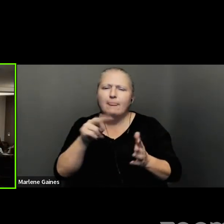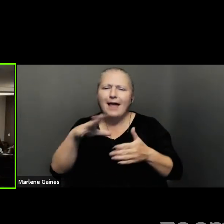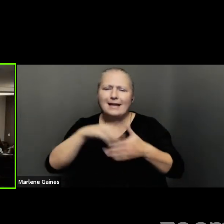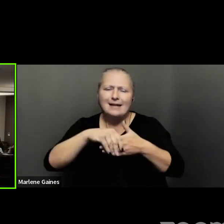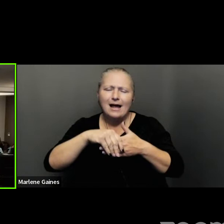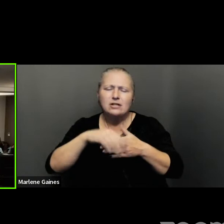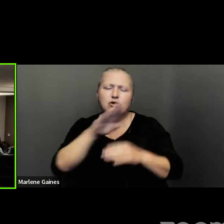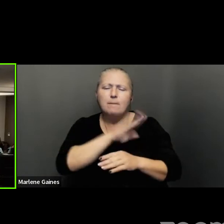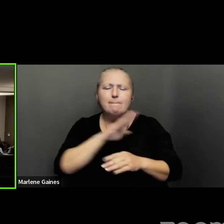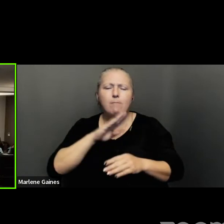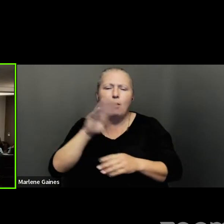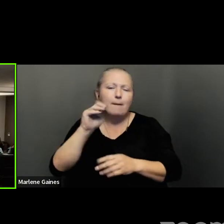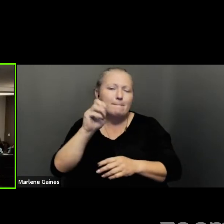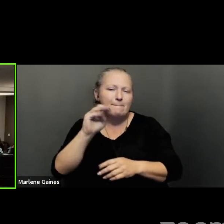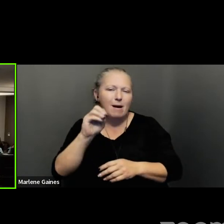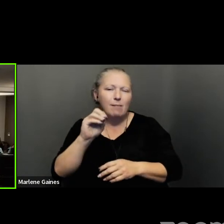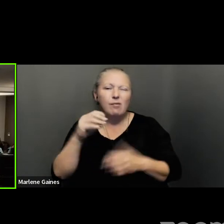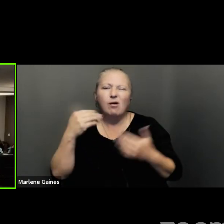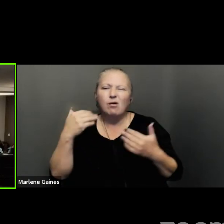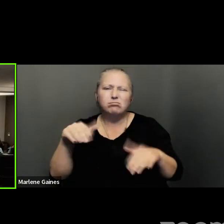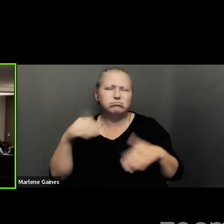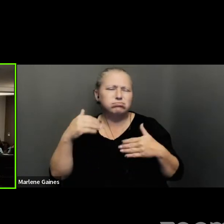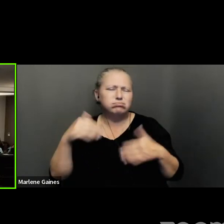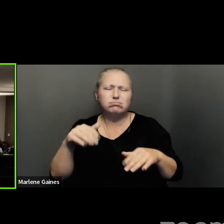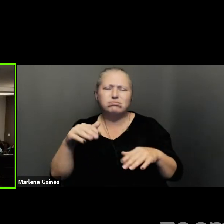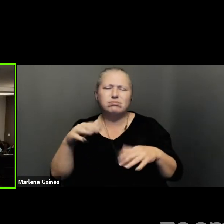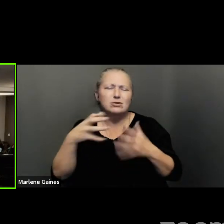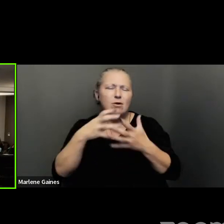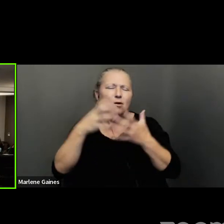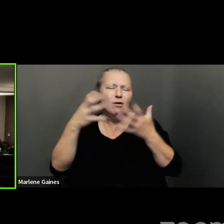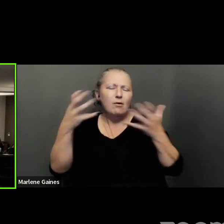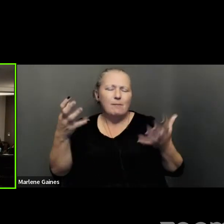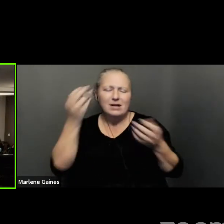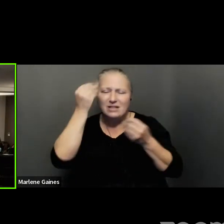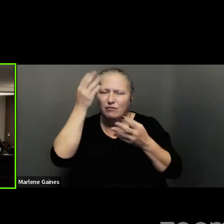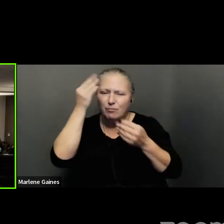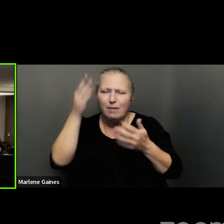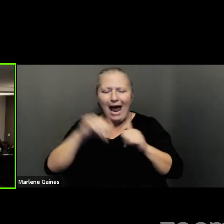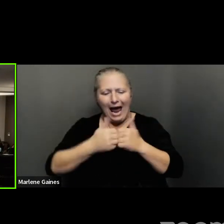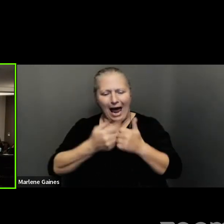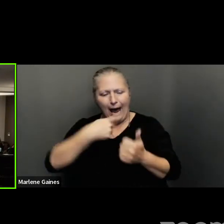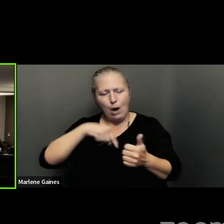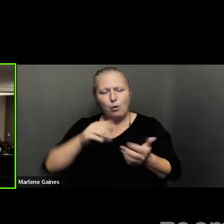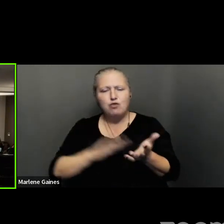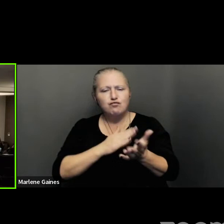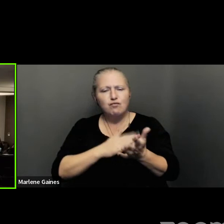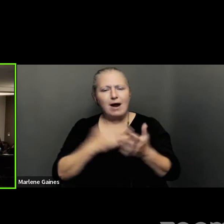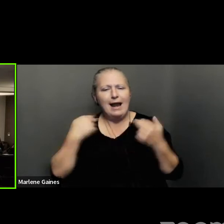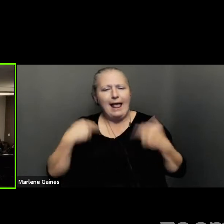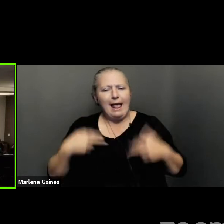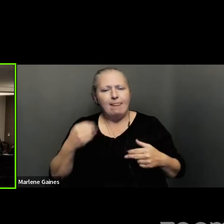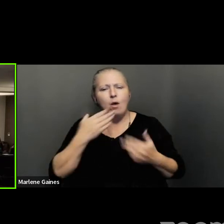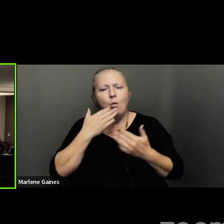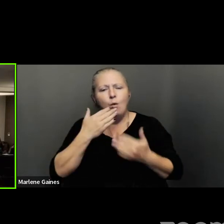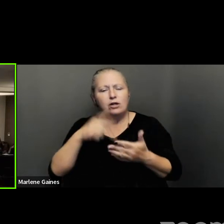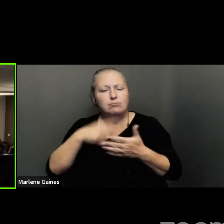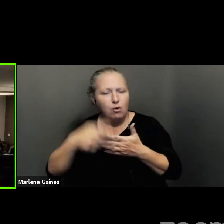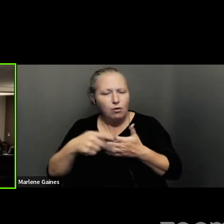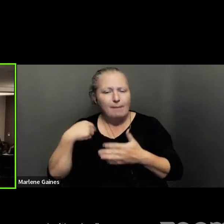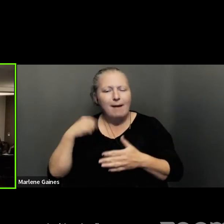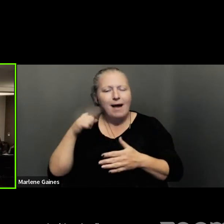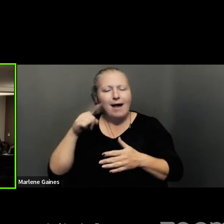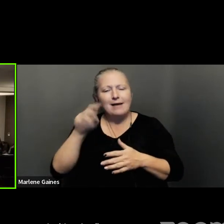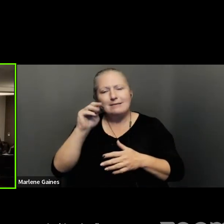because it's just chocked with a wealth of information about how we run our health and wellness programs. I've asked